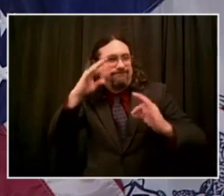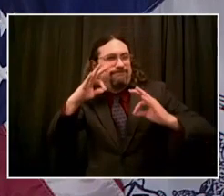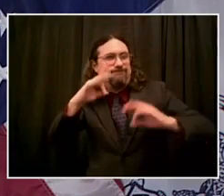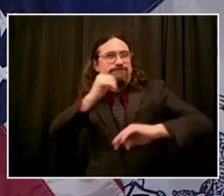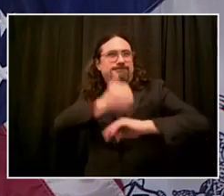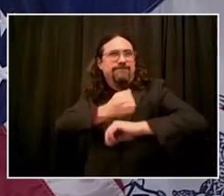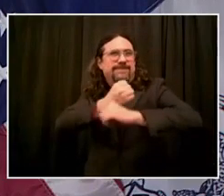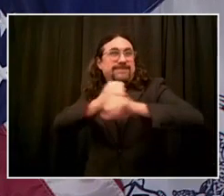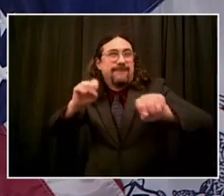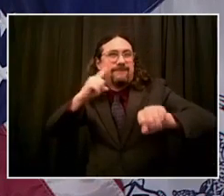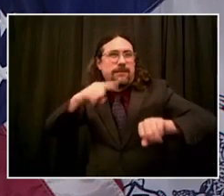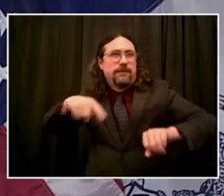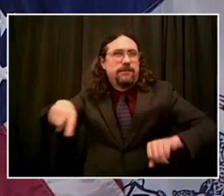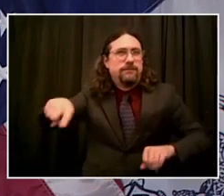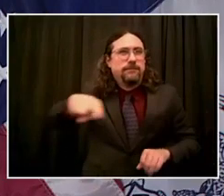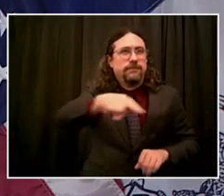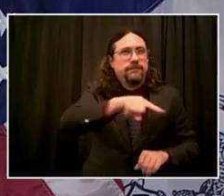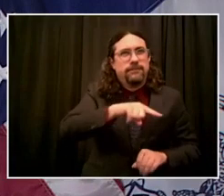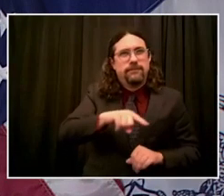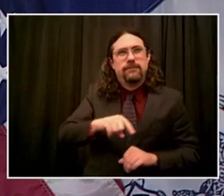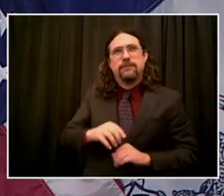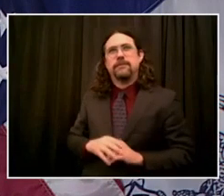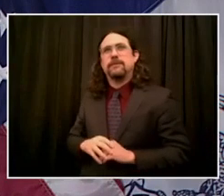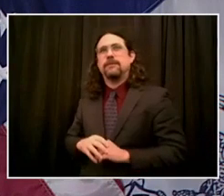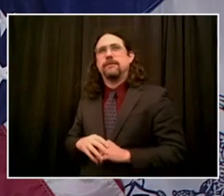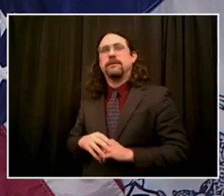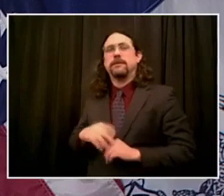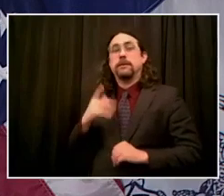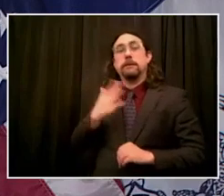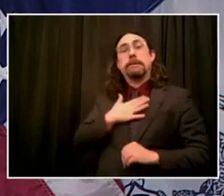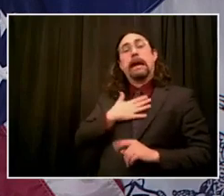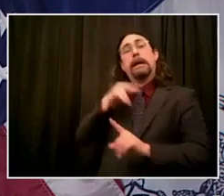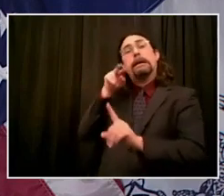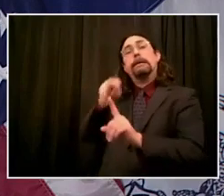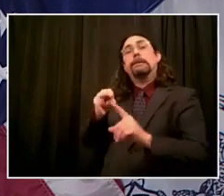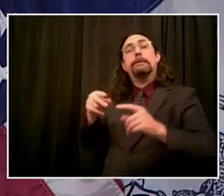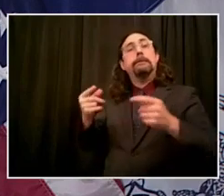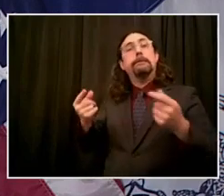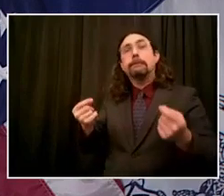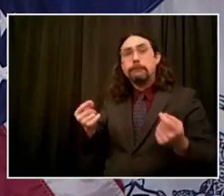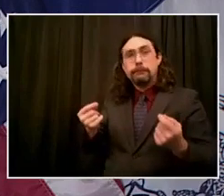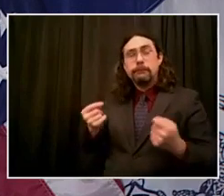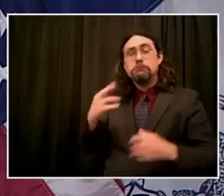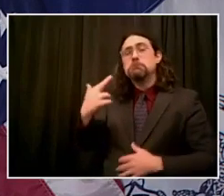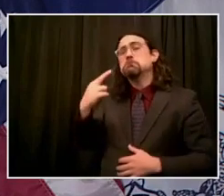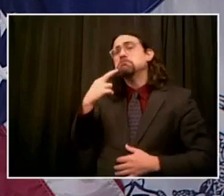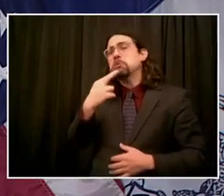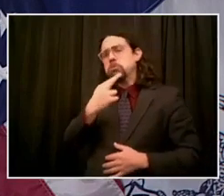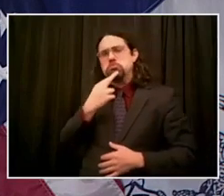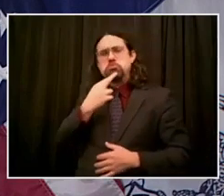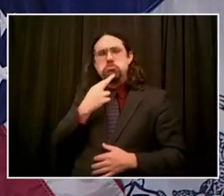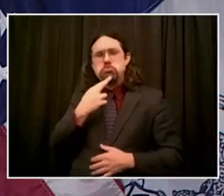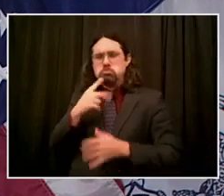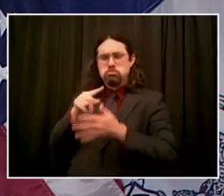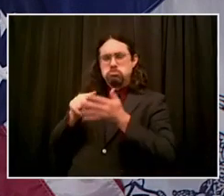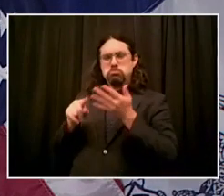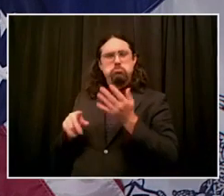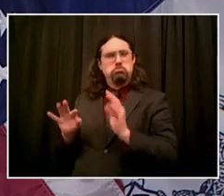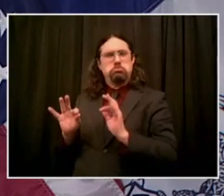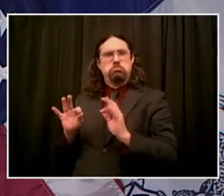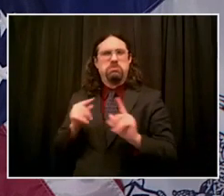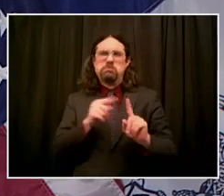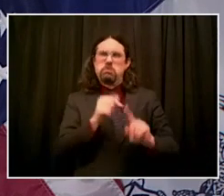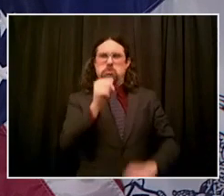appealing, and I feel good that we'll be able to find some solutions there. But it's also going to require the restaurant owners and the bar owners to be really